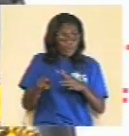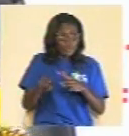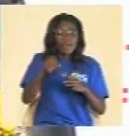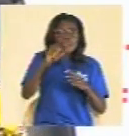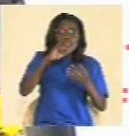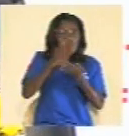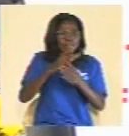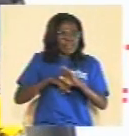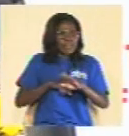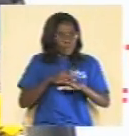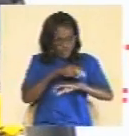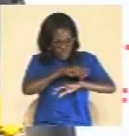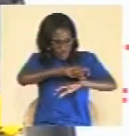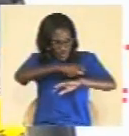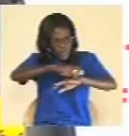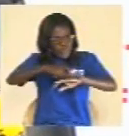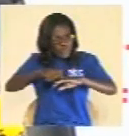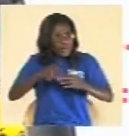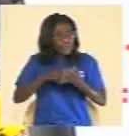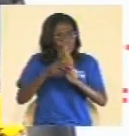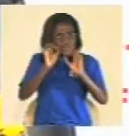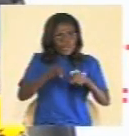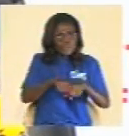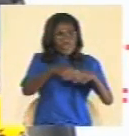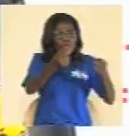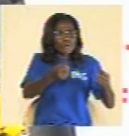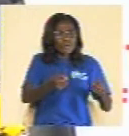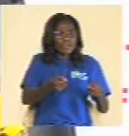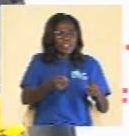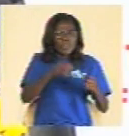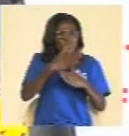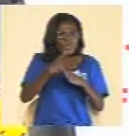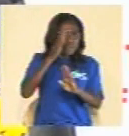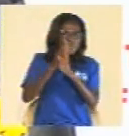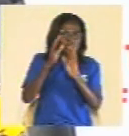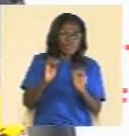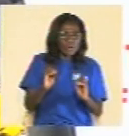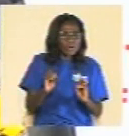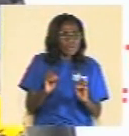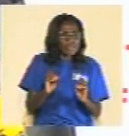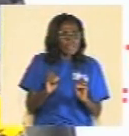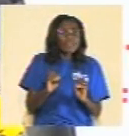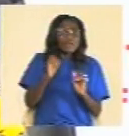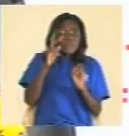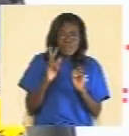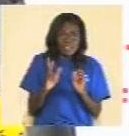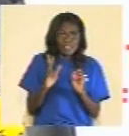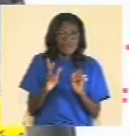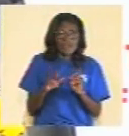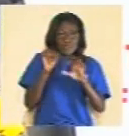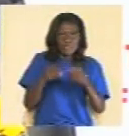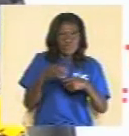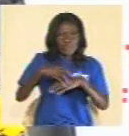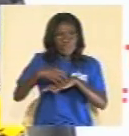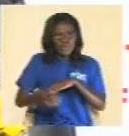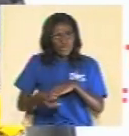nerves get damaged. Apart from reduced sensation, long term, patients can actually lose